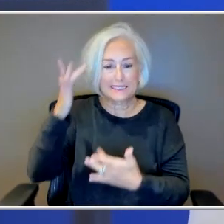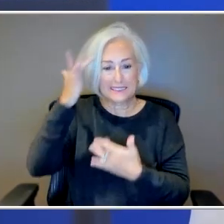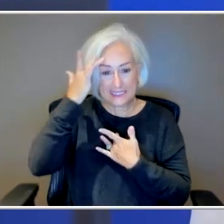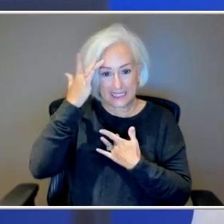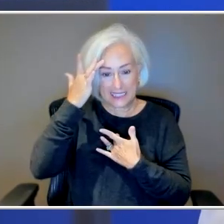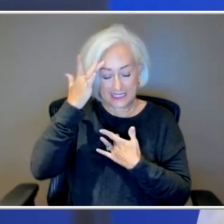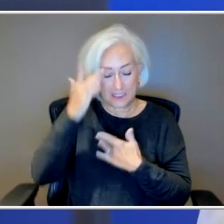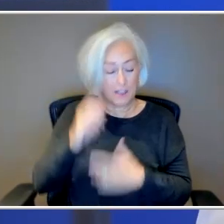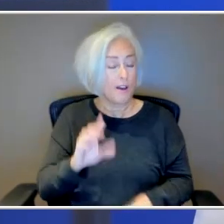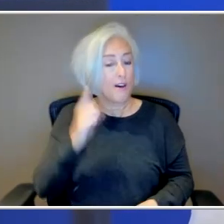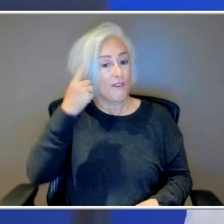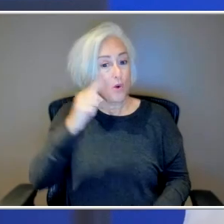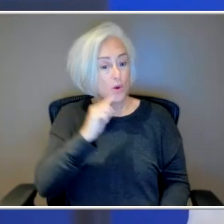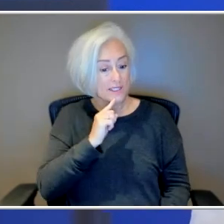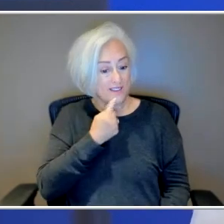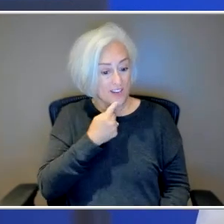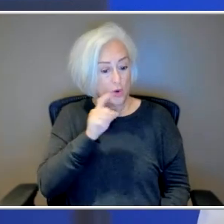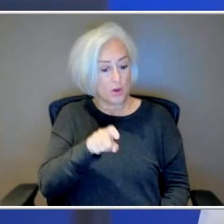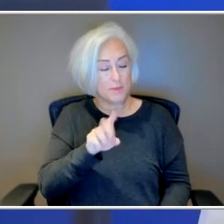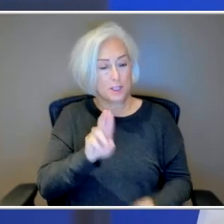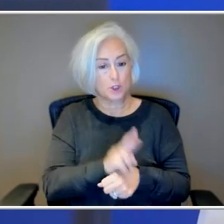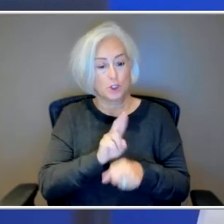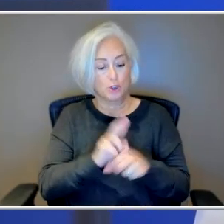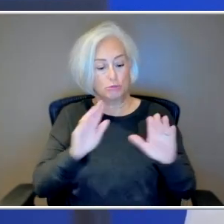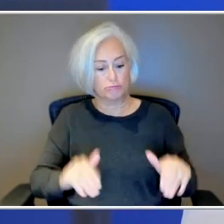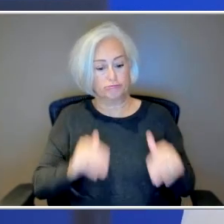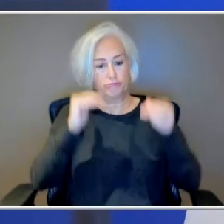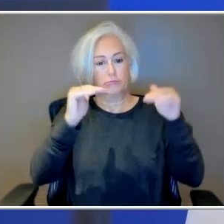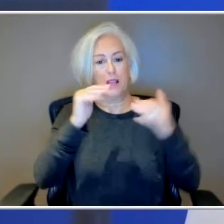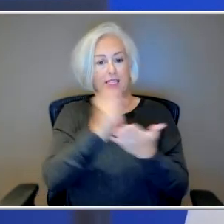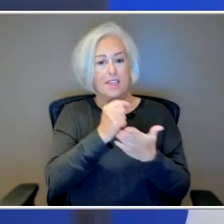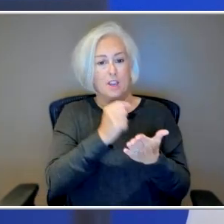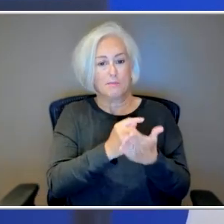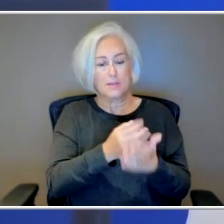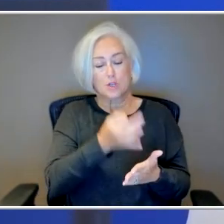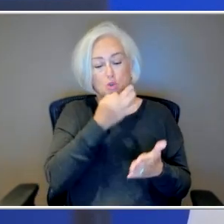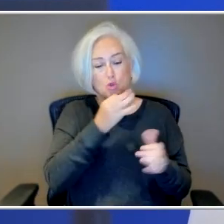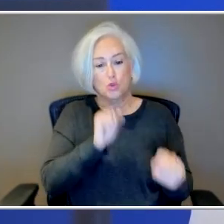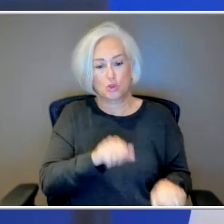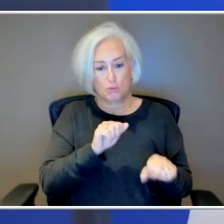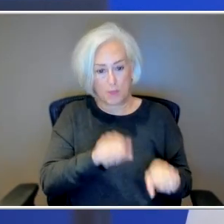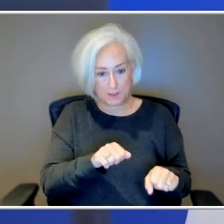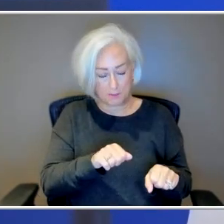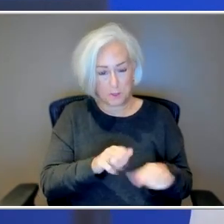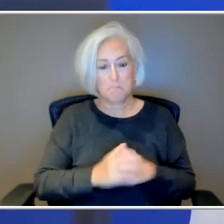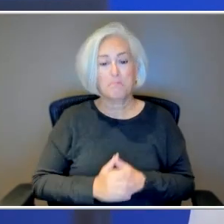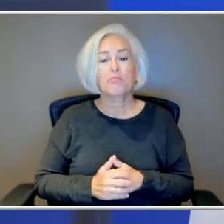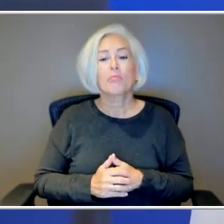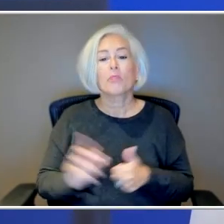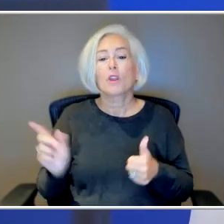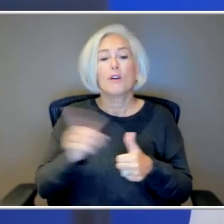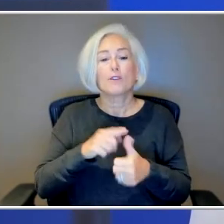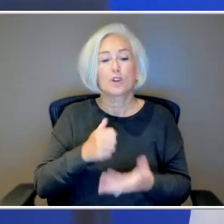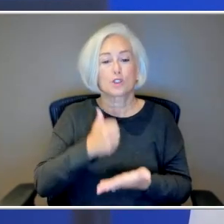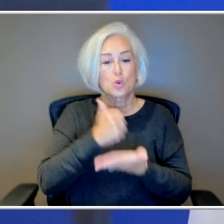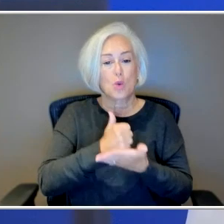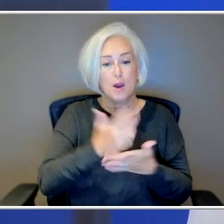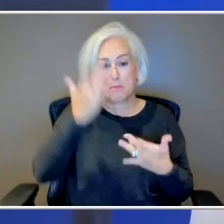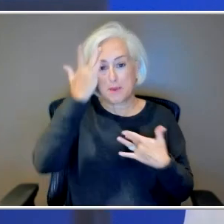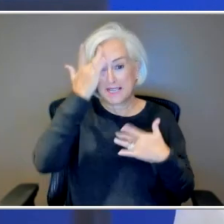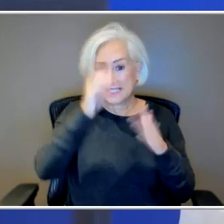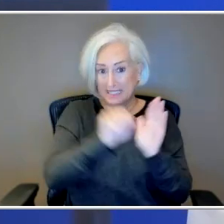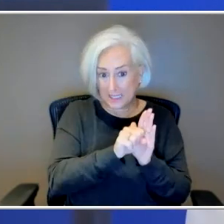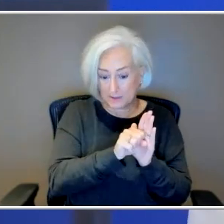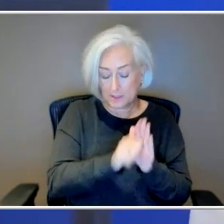treatment with advanced therapies as quickly, as early as possible. First, to help with the symptoms, second, to heal the disease,